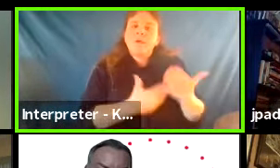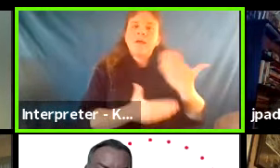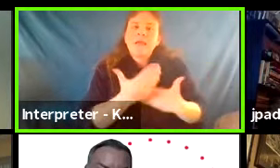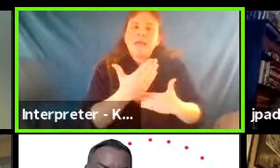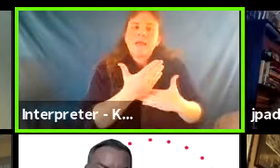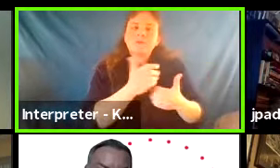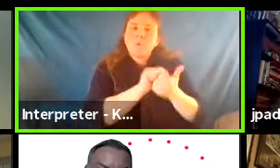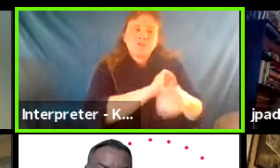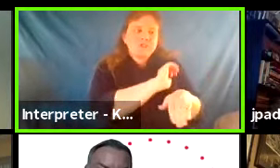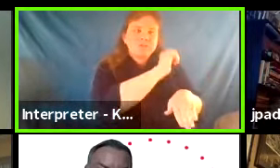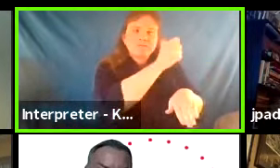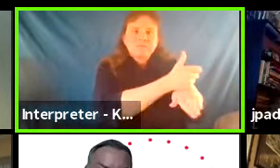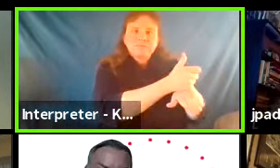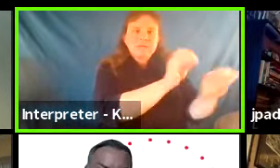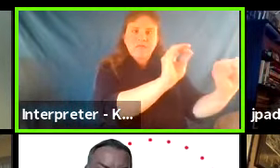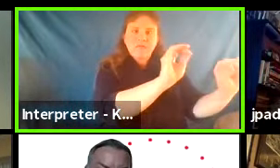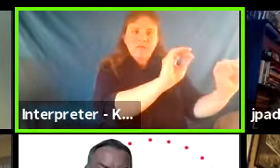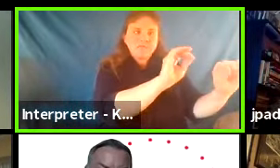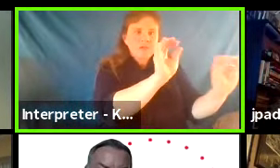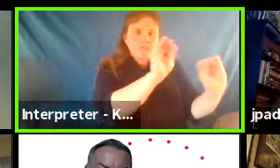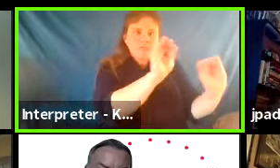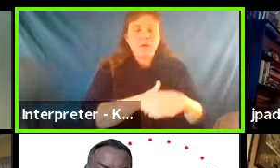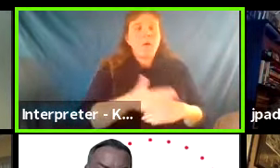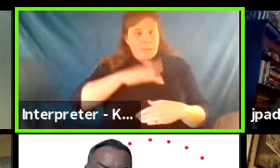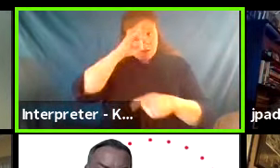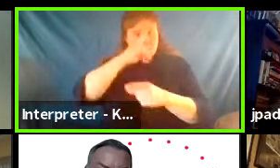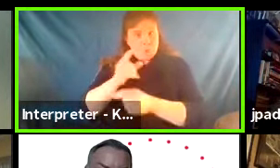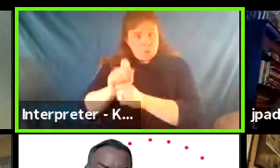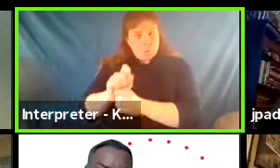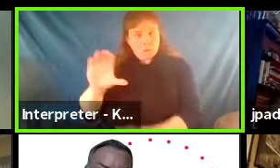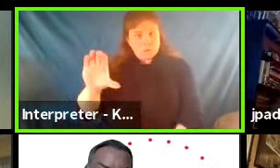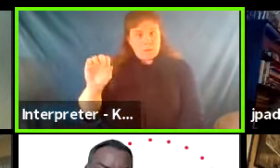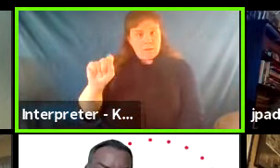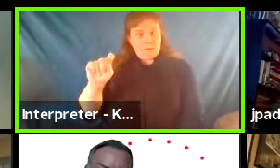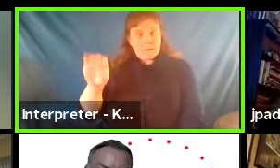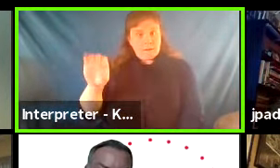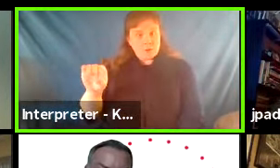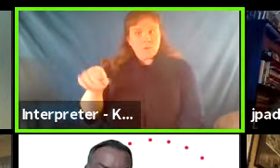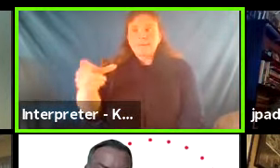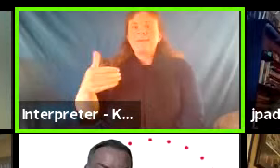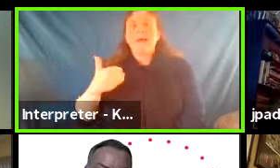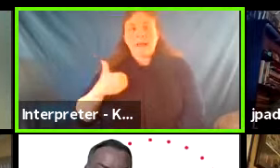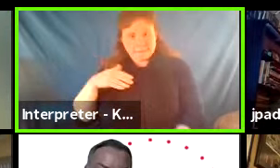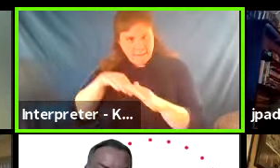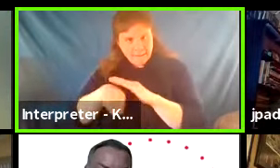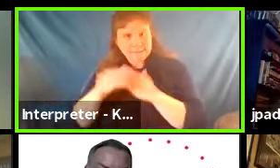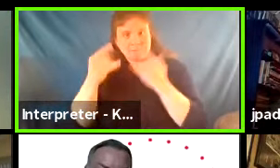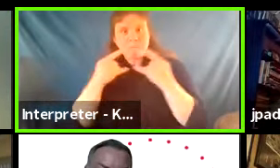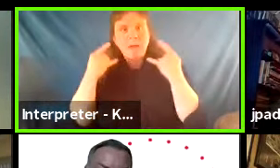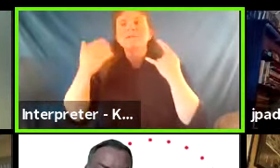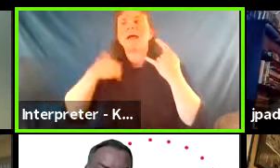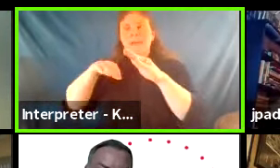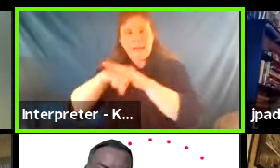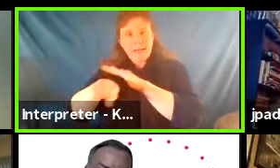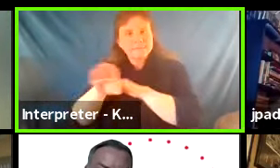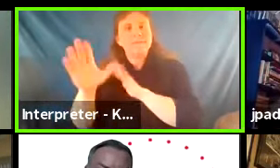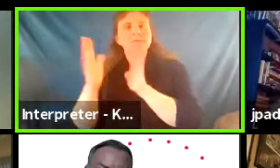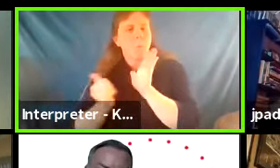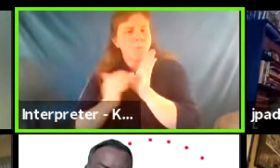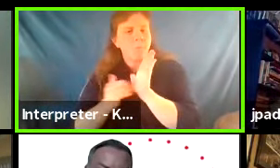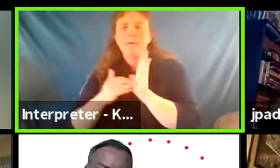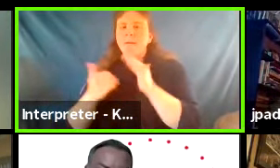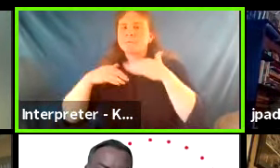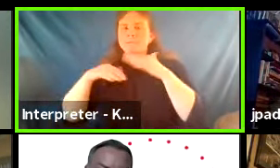brother works at Costco. He takes care of himself, but he has masks. He had hand sanitizer. He is given